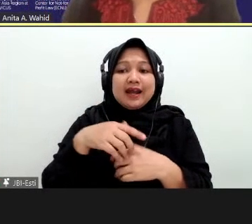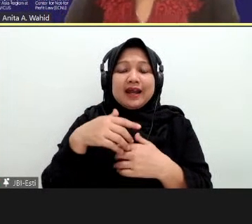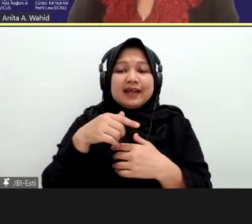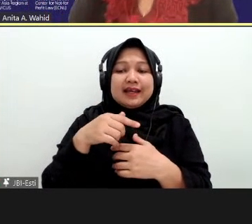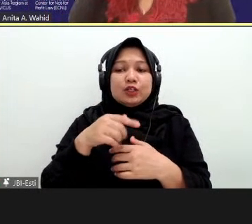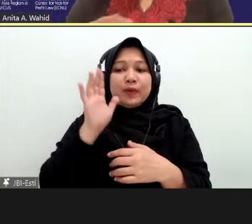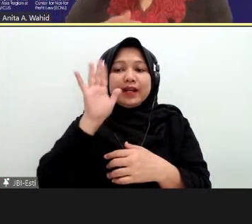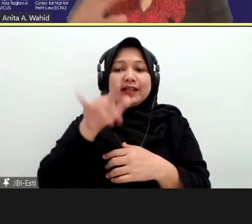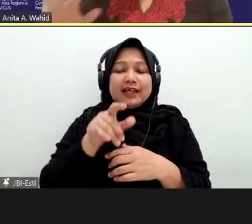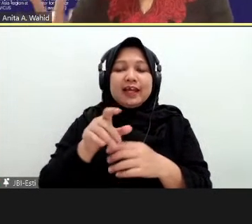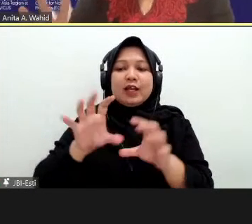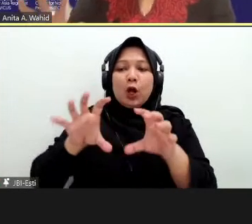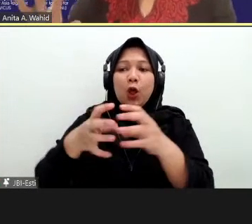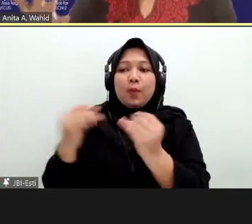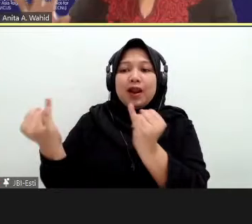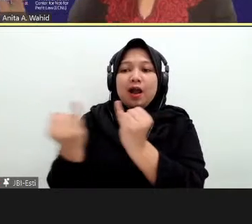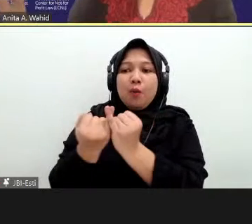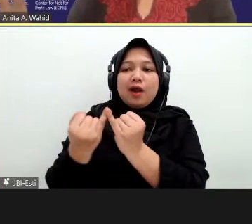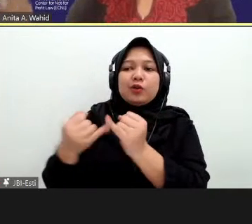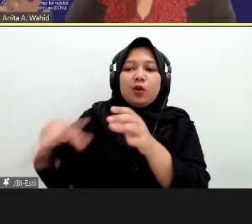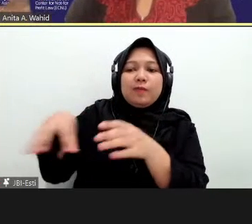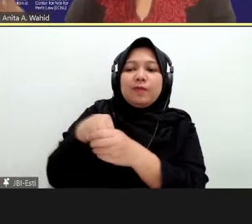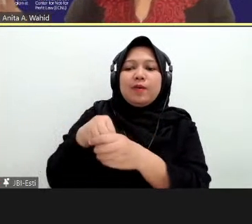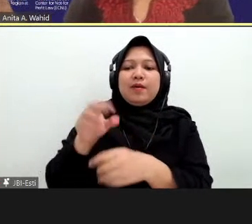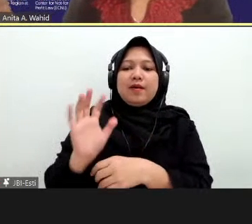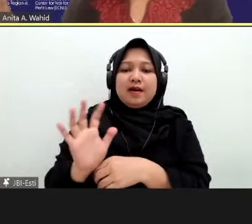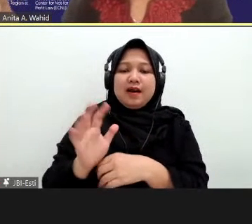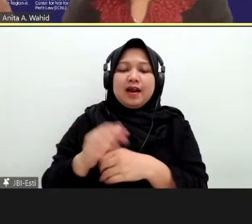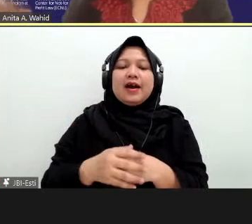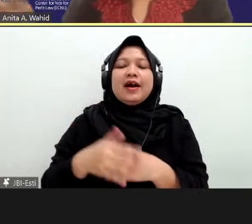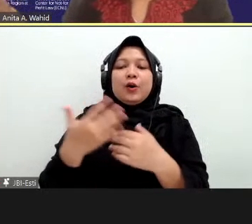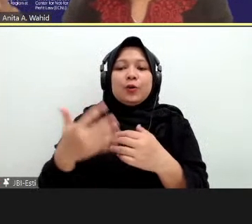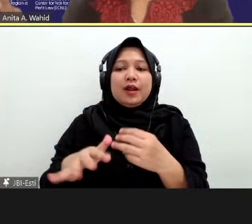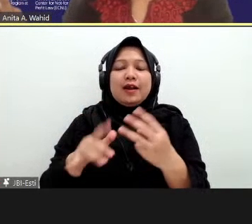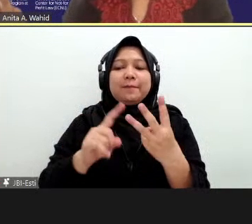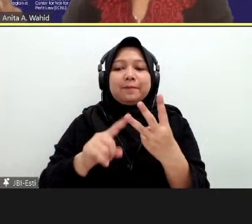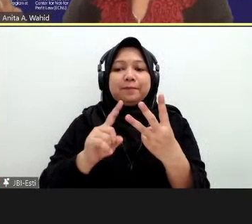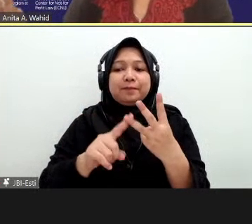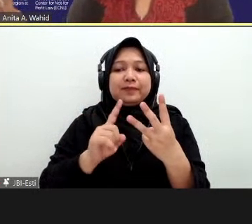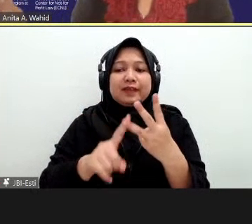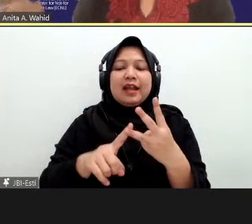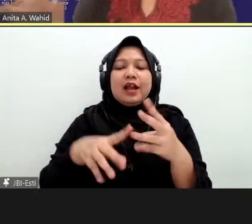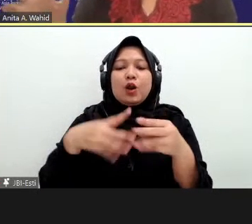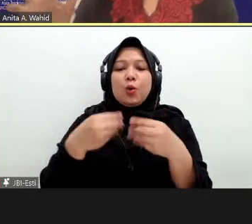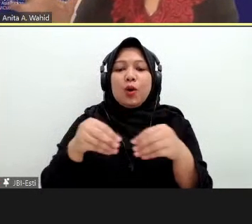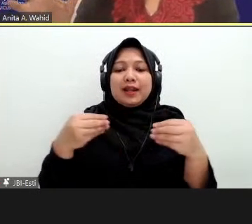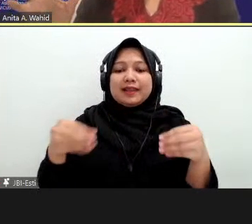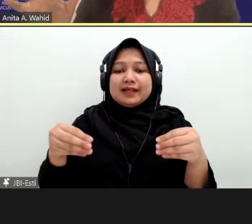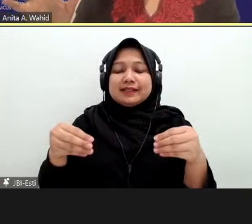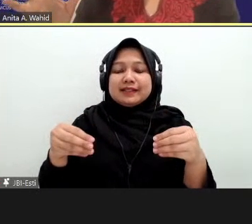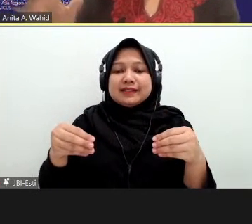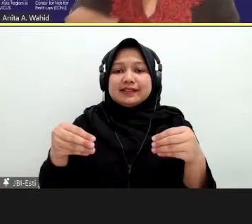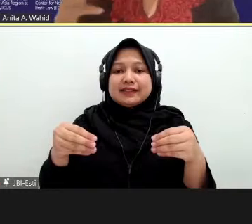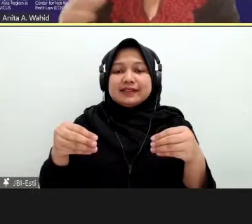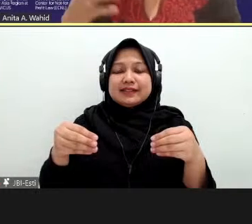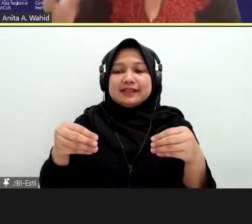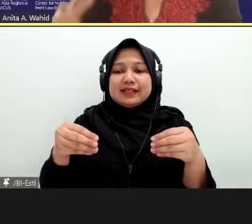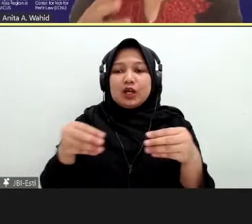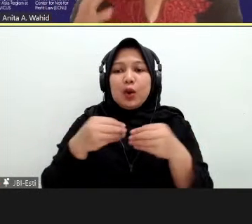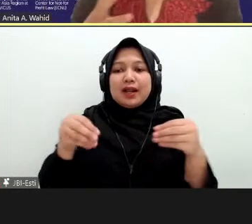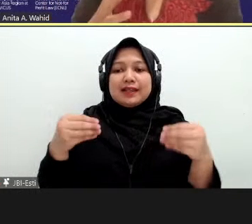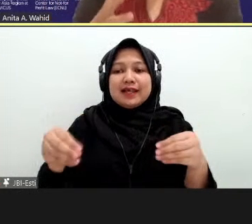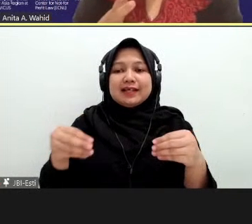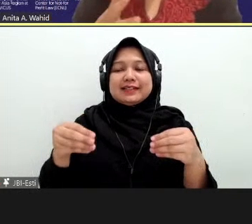ways to decreasing the opposition participation. The other mission or objective is reducing the